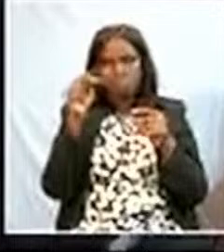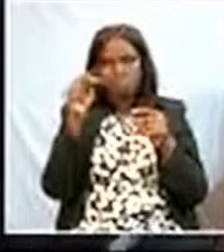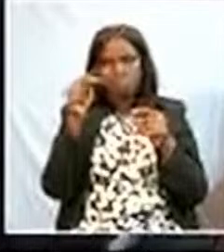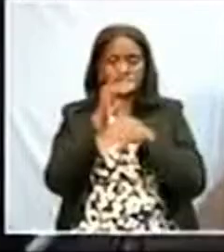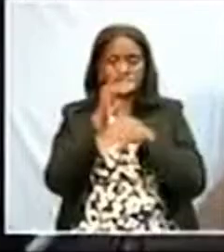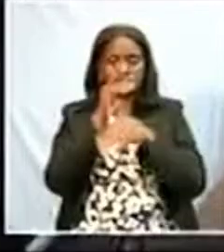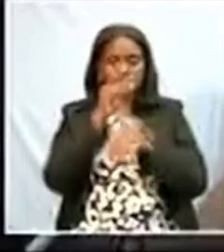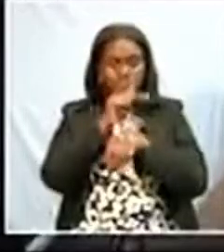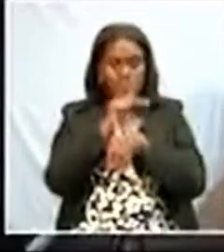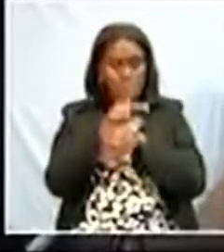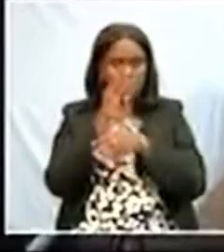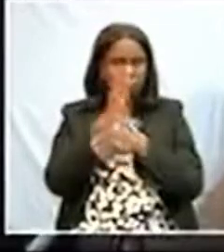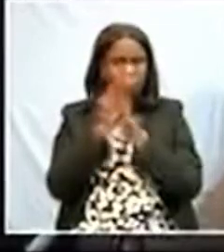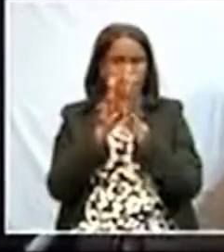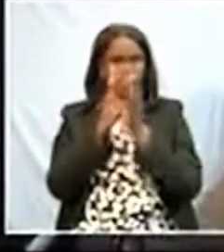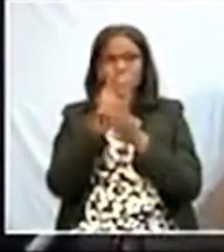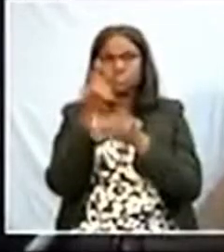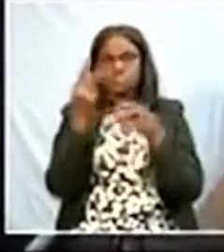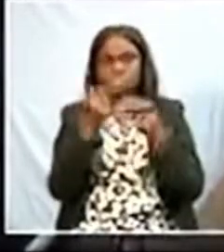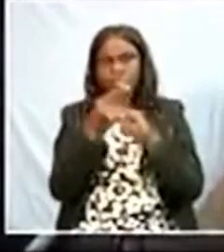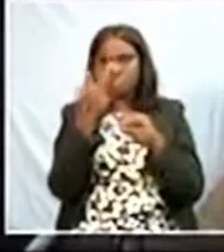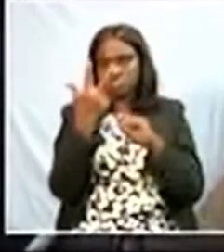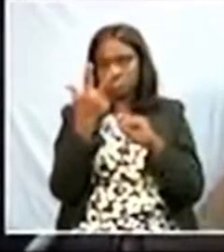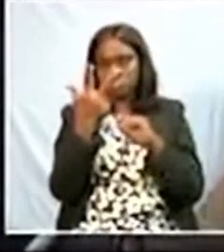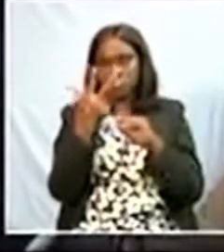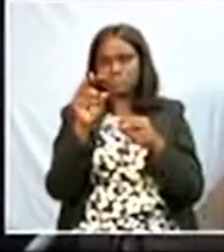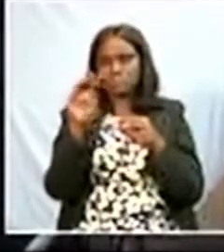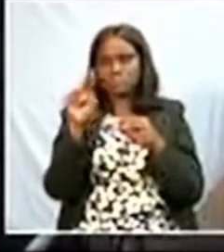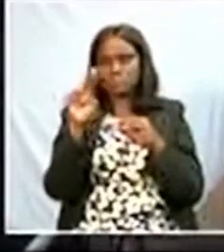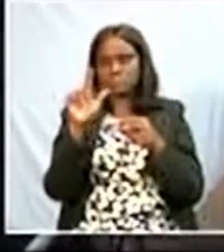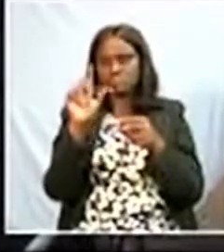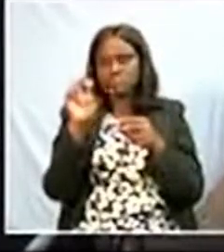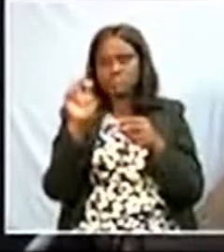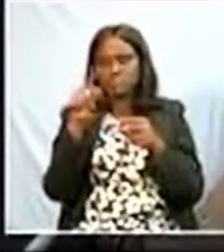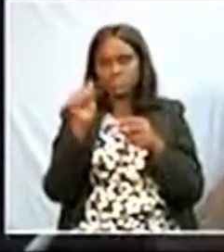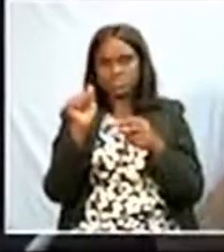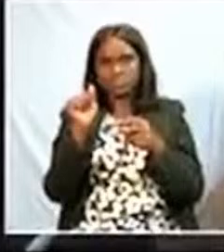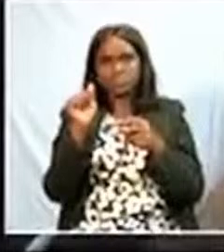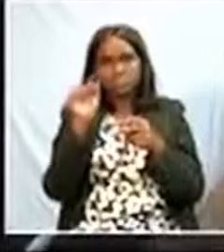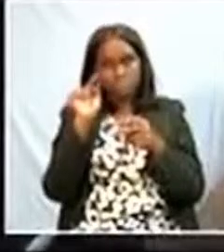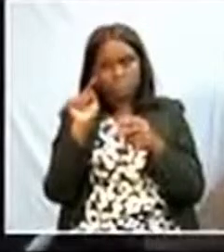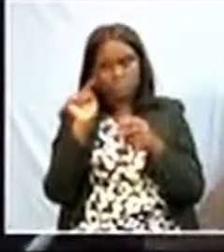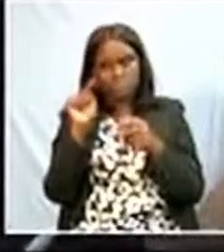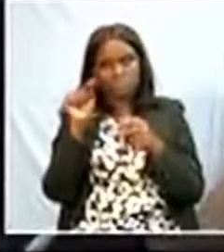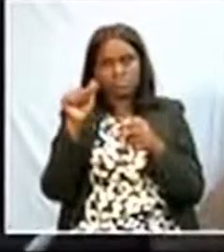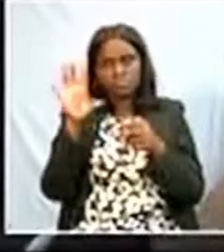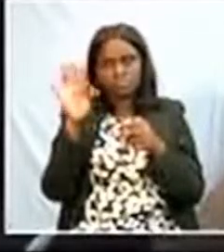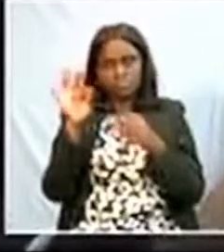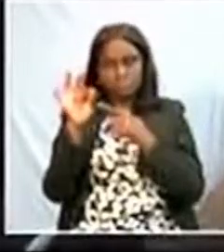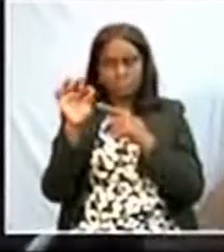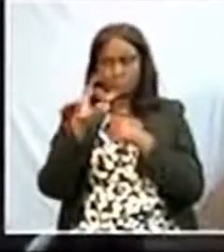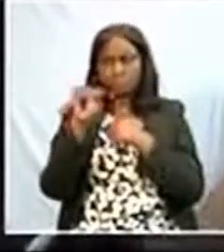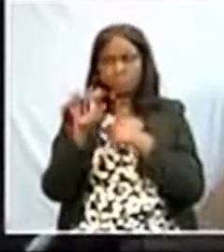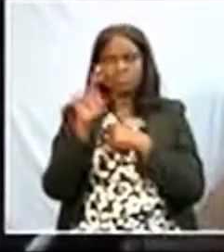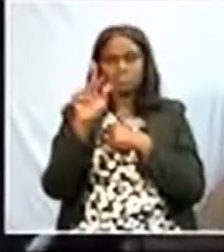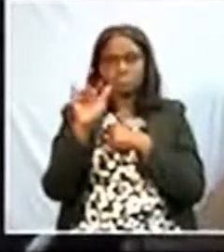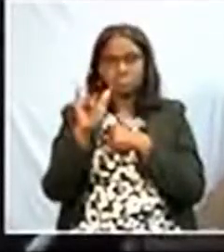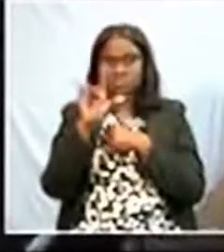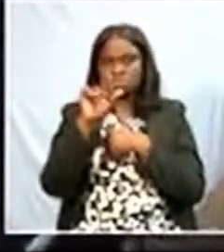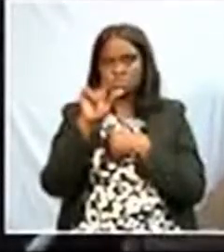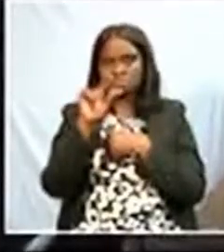for construction of 1/3 classroom block at Mulenga Primary School on 19th July